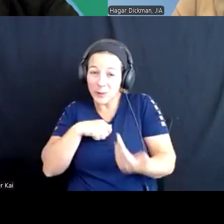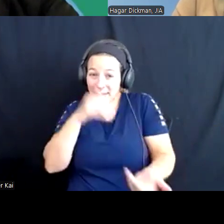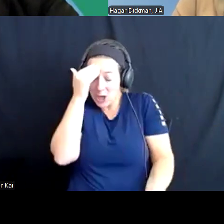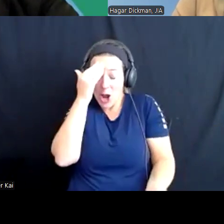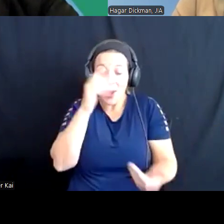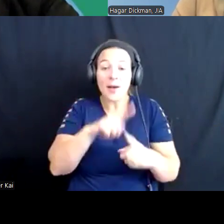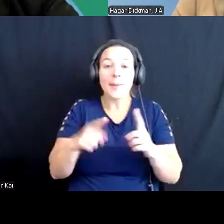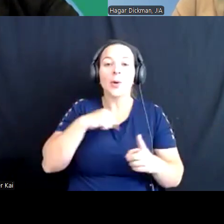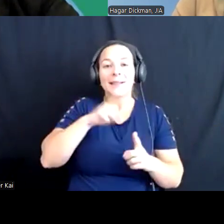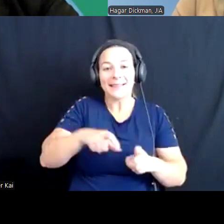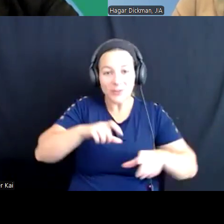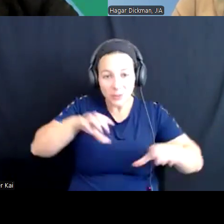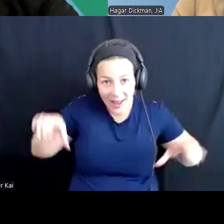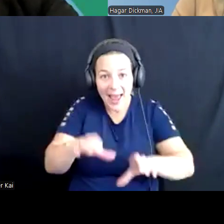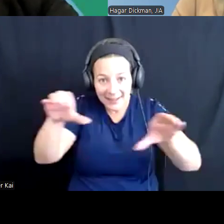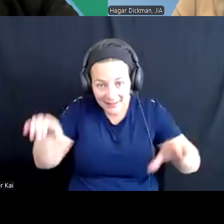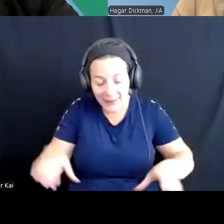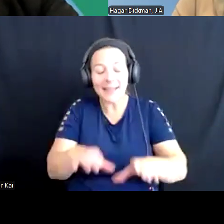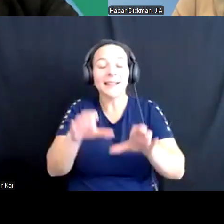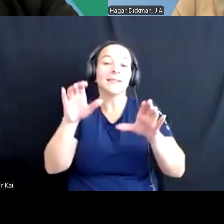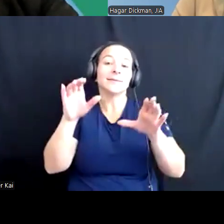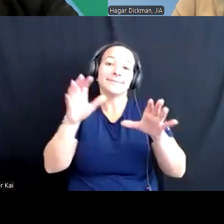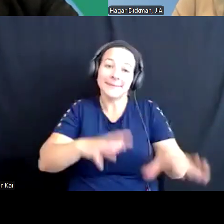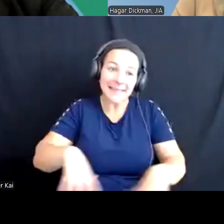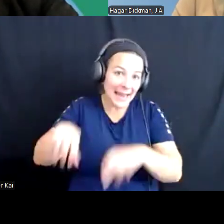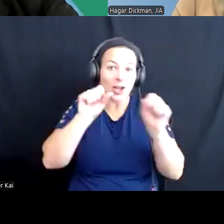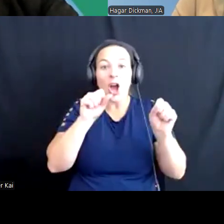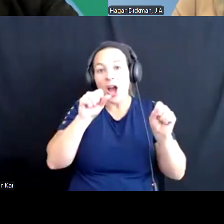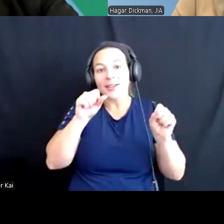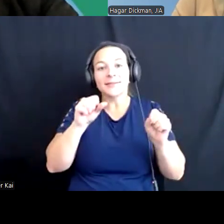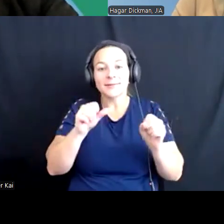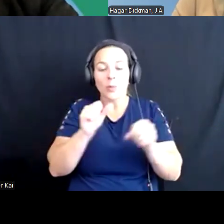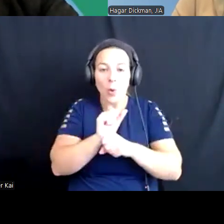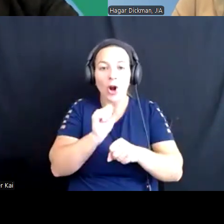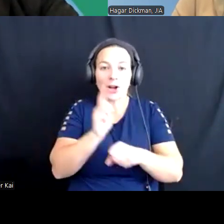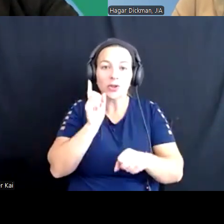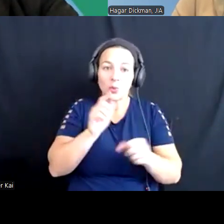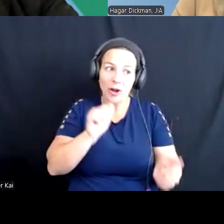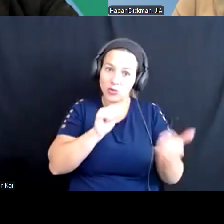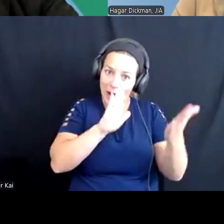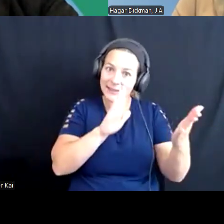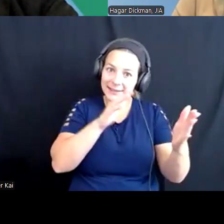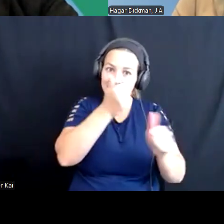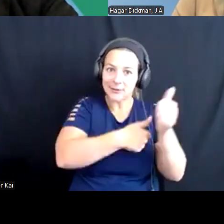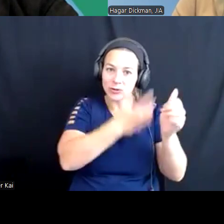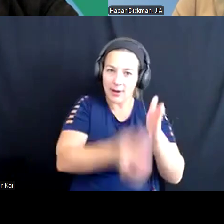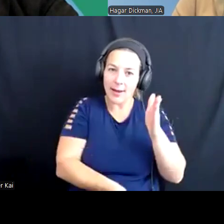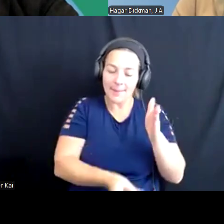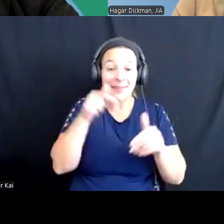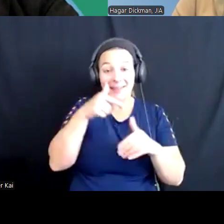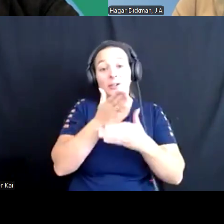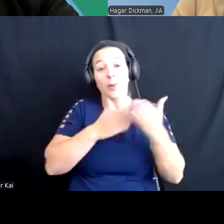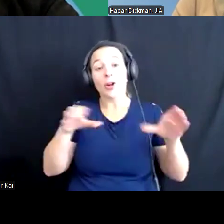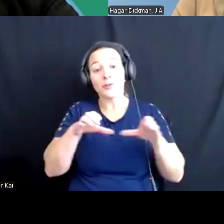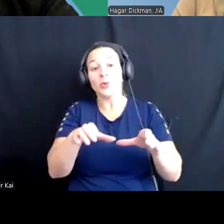we need to be actively taking action to address them. And I think this is part of the way we do it by having